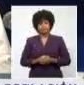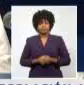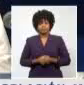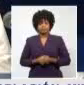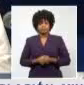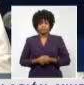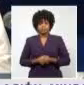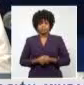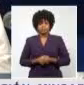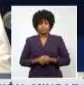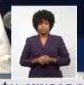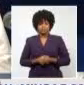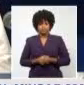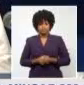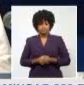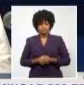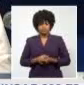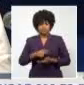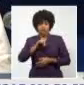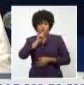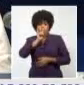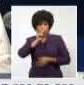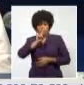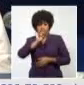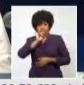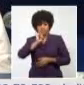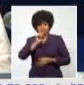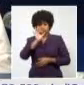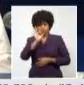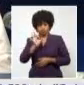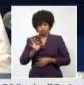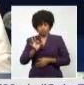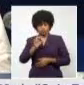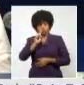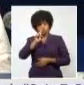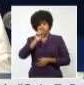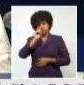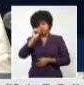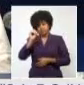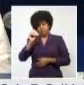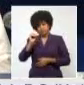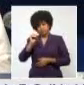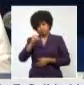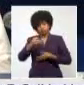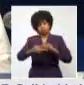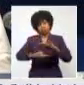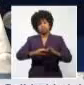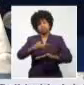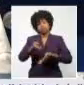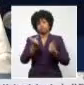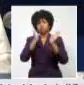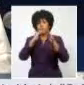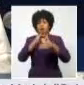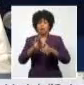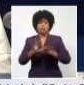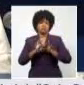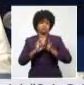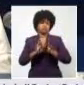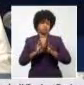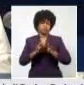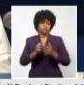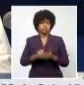Of these, 97%, that is 260, present a stable